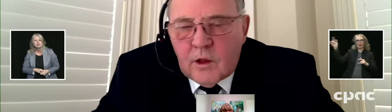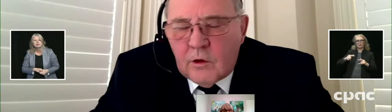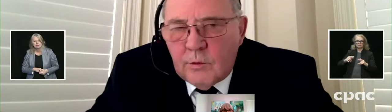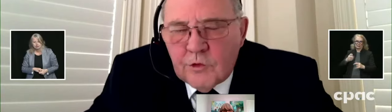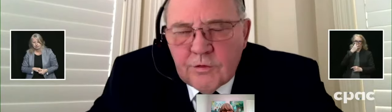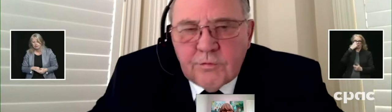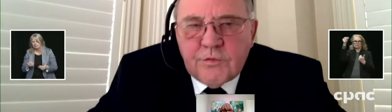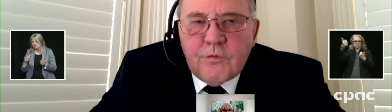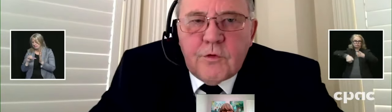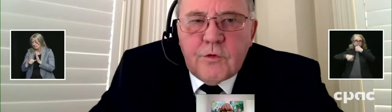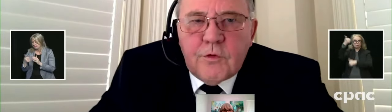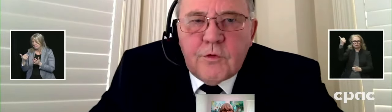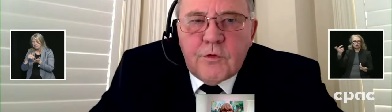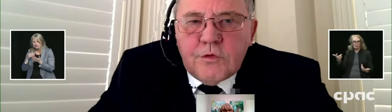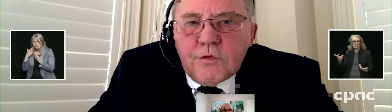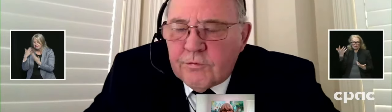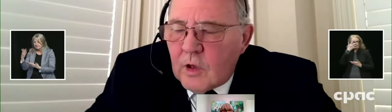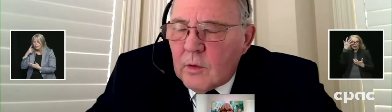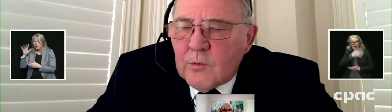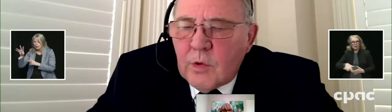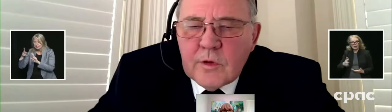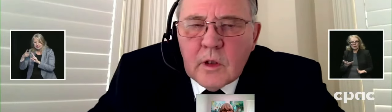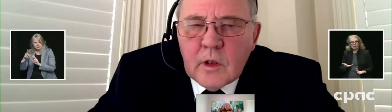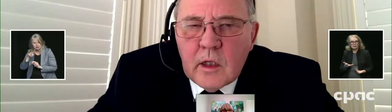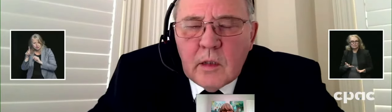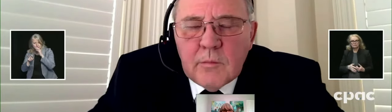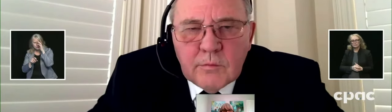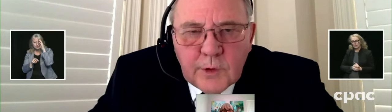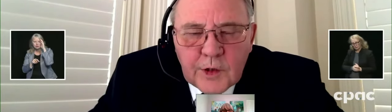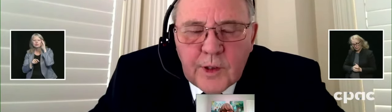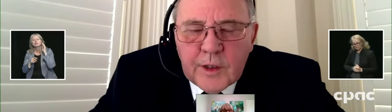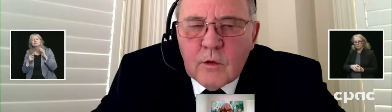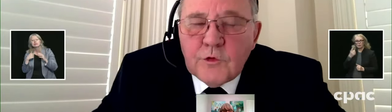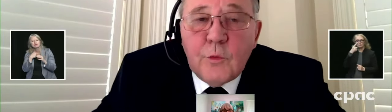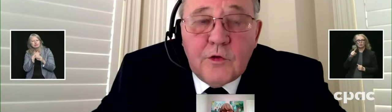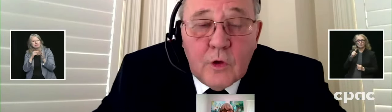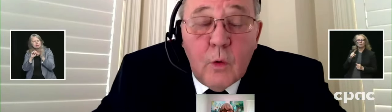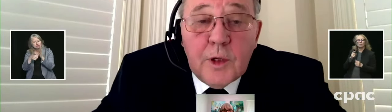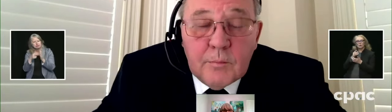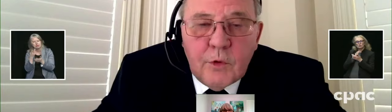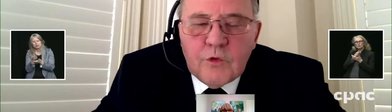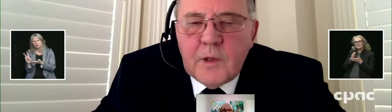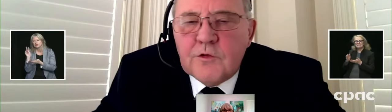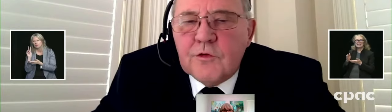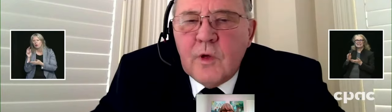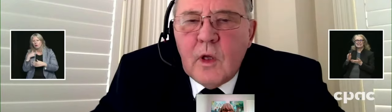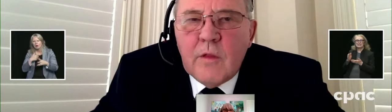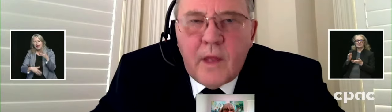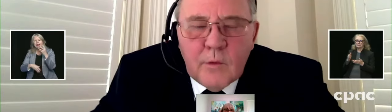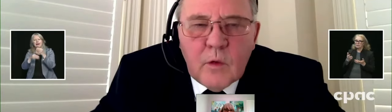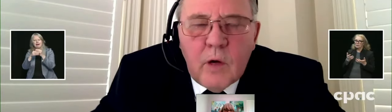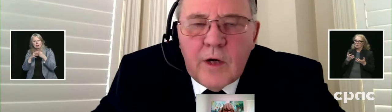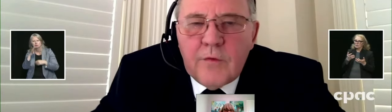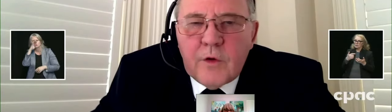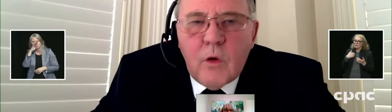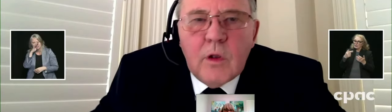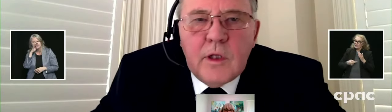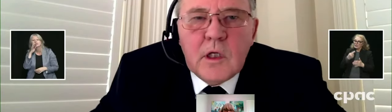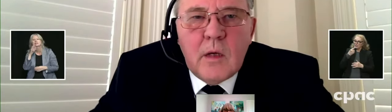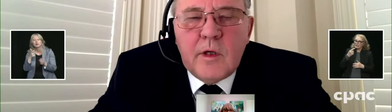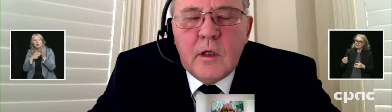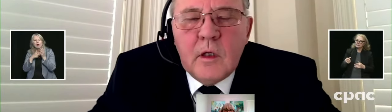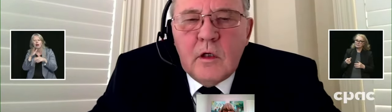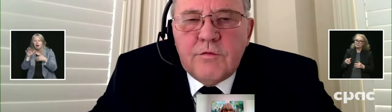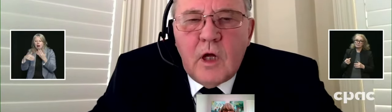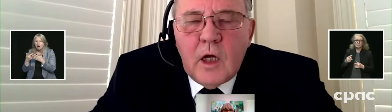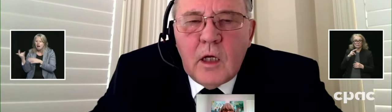Again, thank you, Rachel, for the follow-up question. And let me reiterate that over 2 weeks ago, we imposed measures that required that all